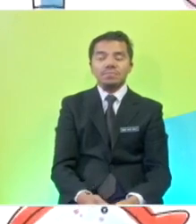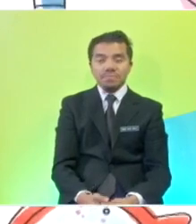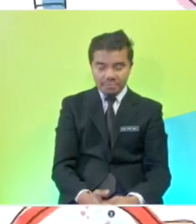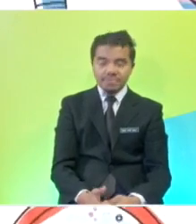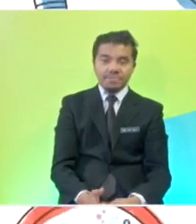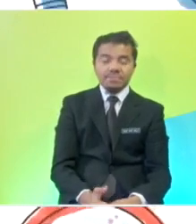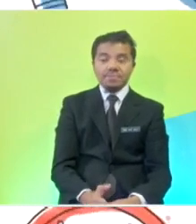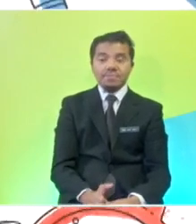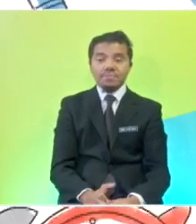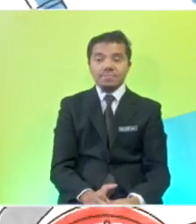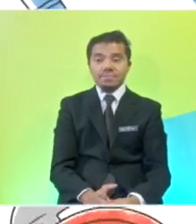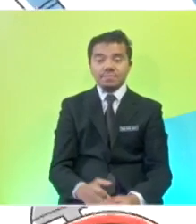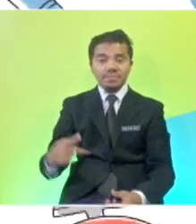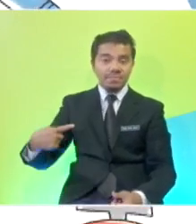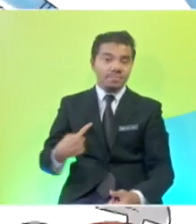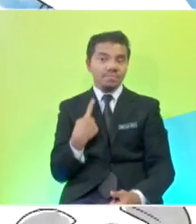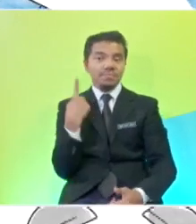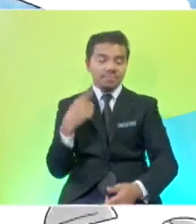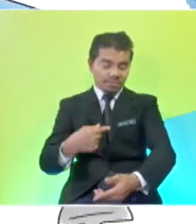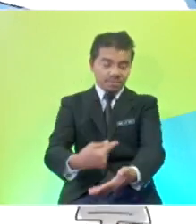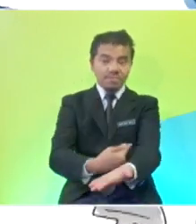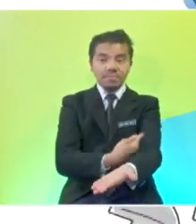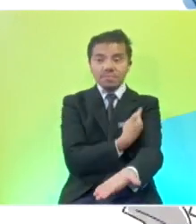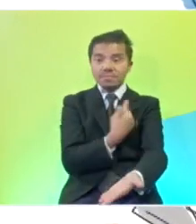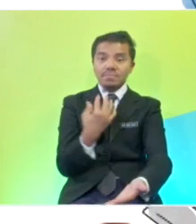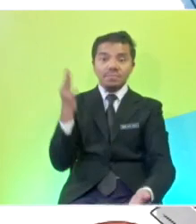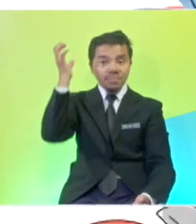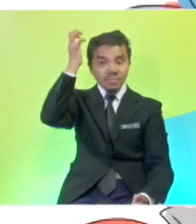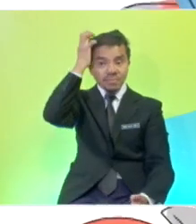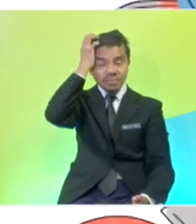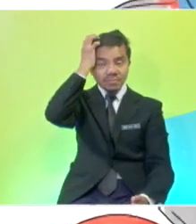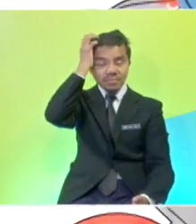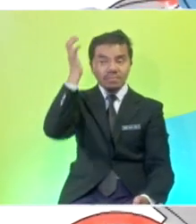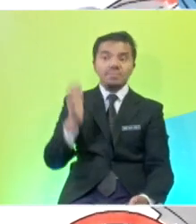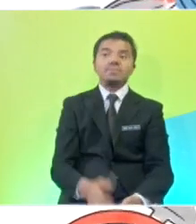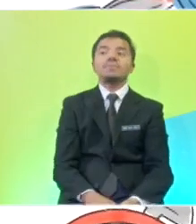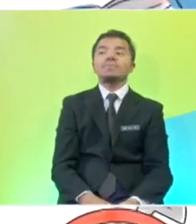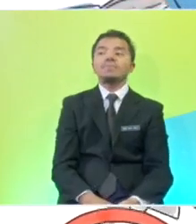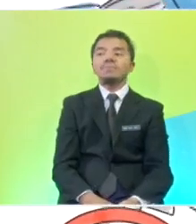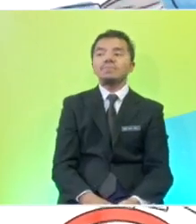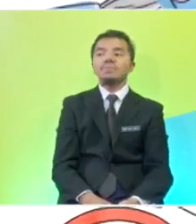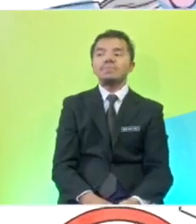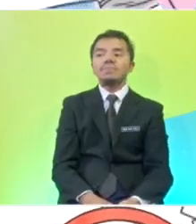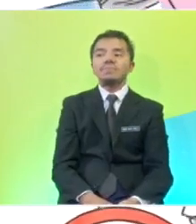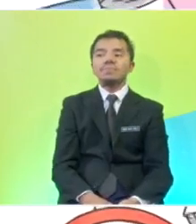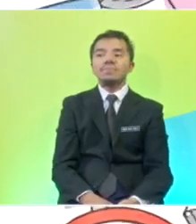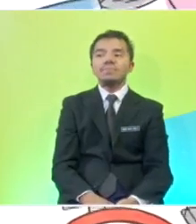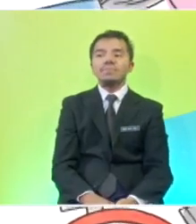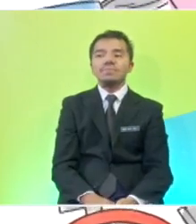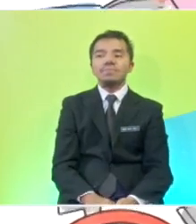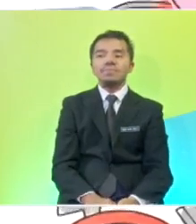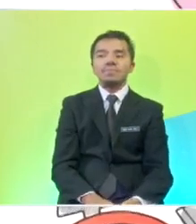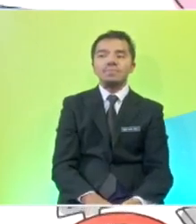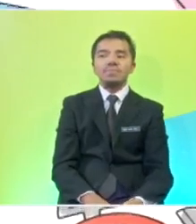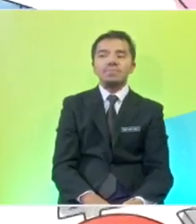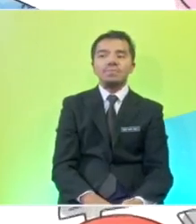Wow, yes, correct. Chris? Maybe I would like to ask Mithika one more question. Is that okay? Sure. Because I forgot already. But Okay. Mithika, can you share with